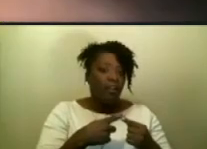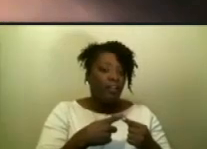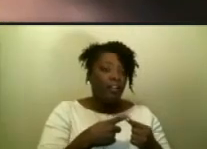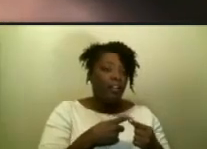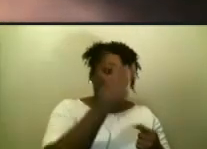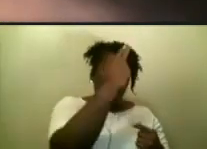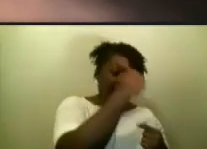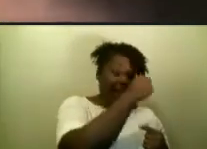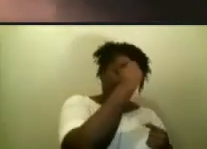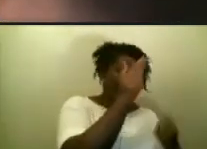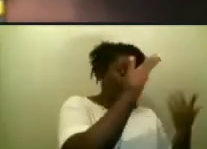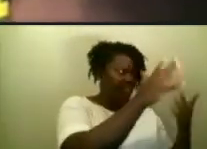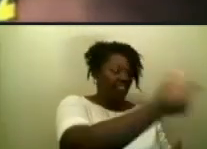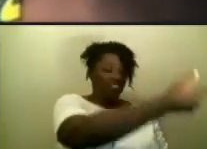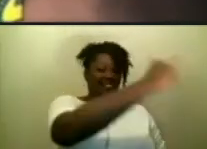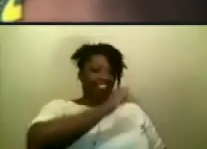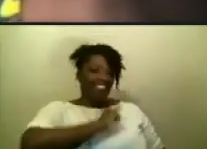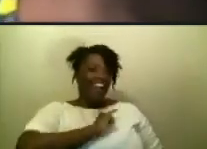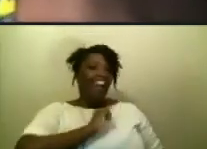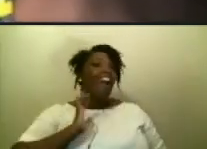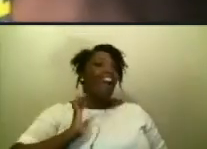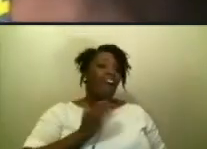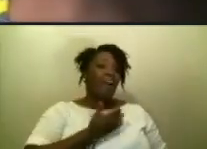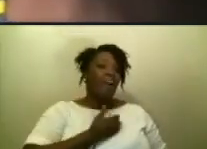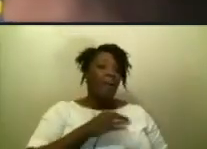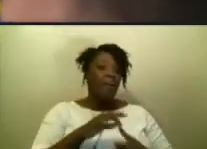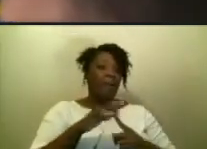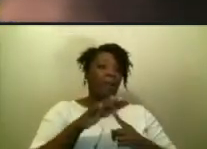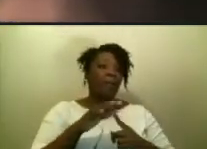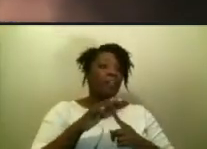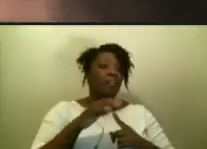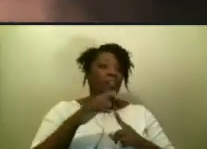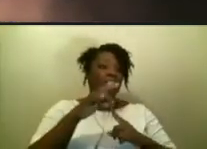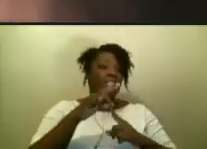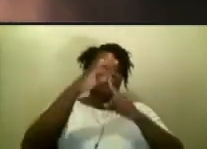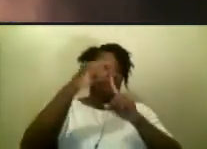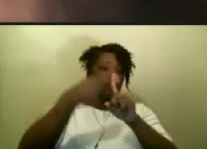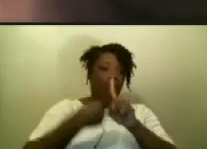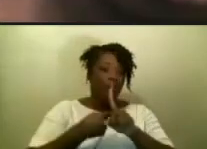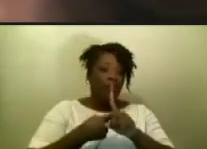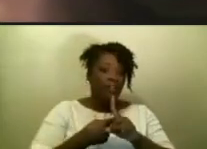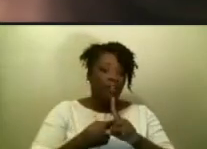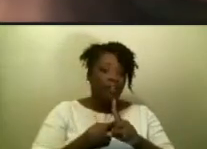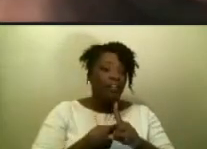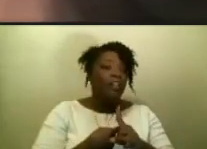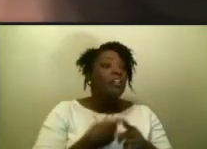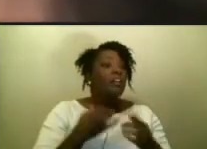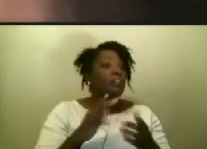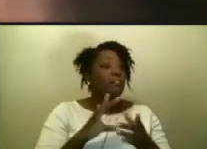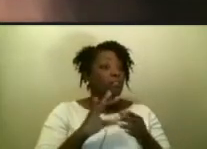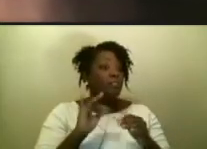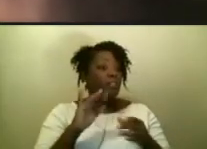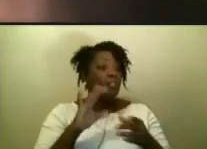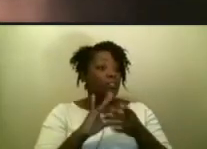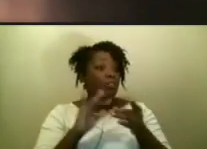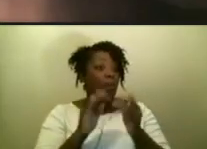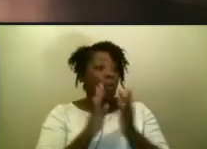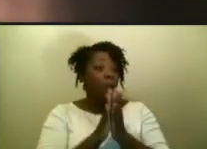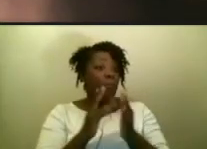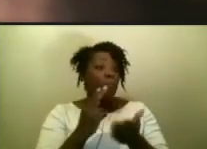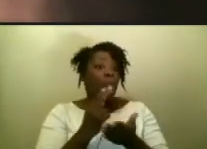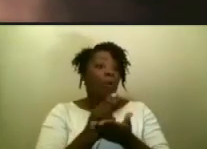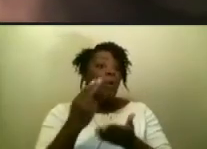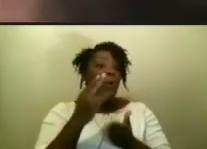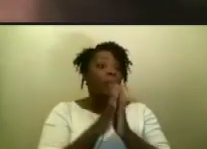from them and start our month of Ramadan. The month of Ramadan commemorates the revelation of the Quran. The month of